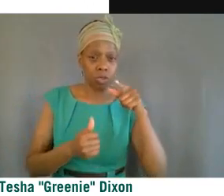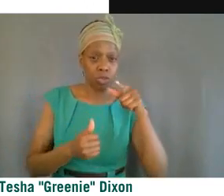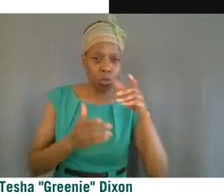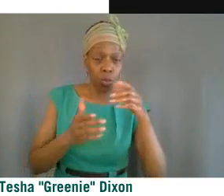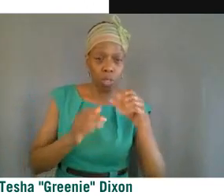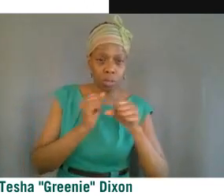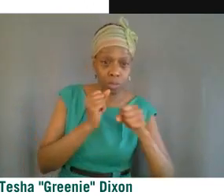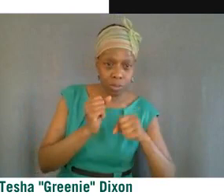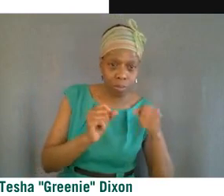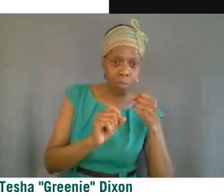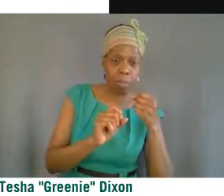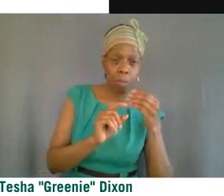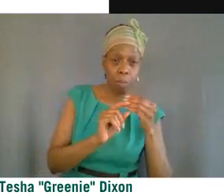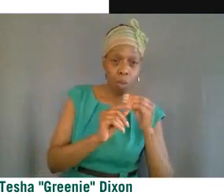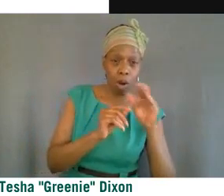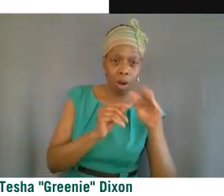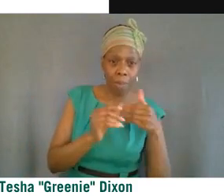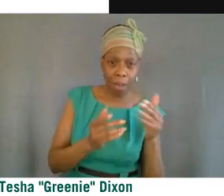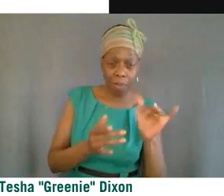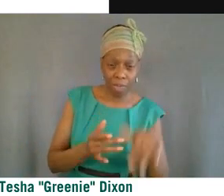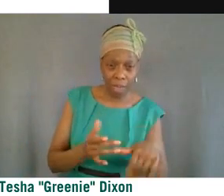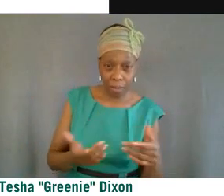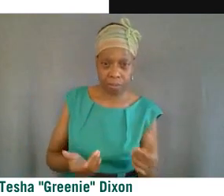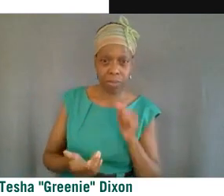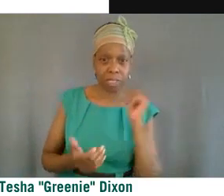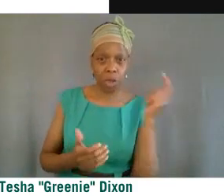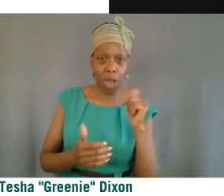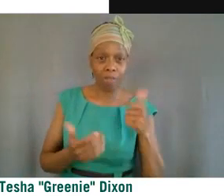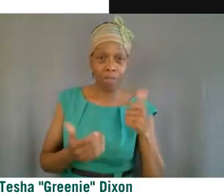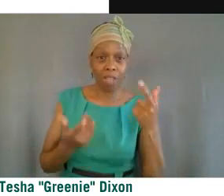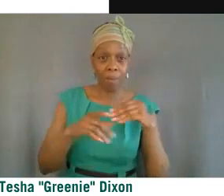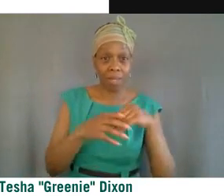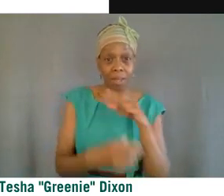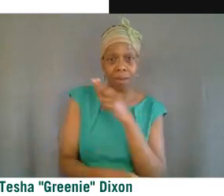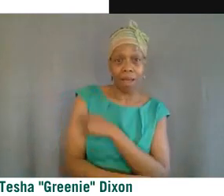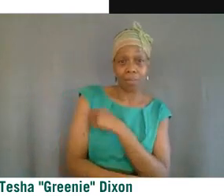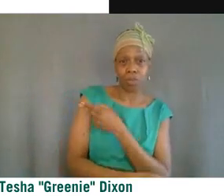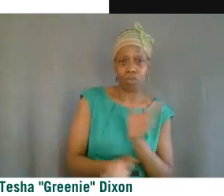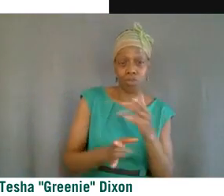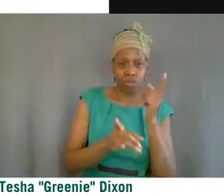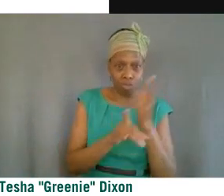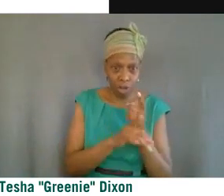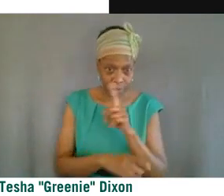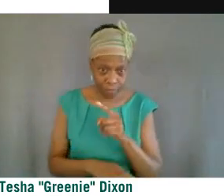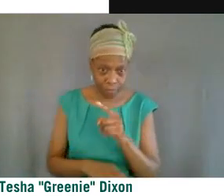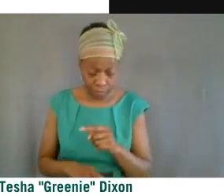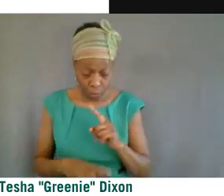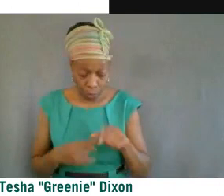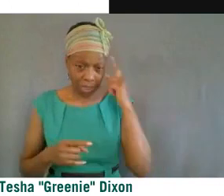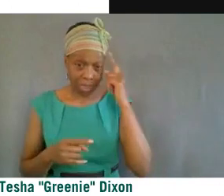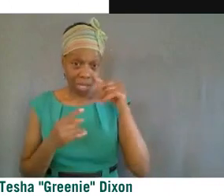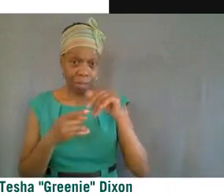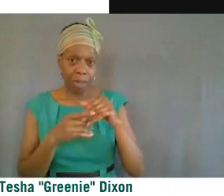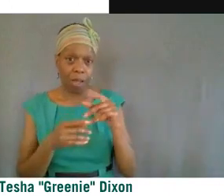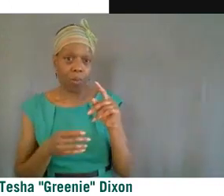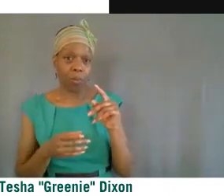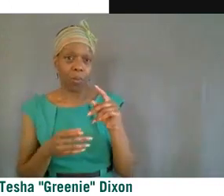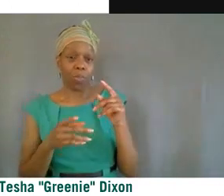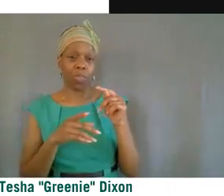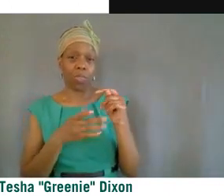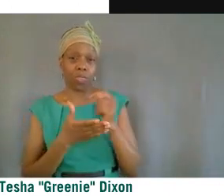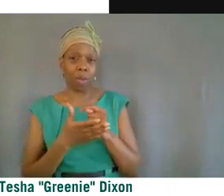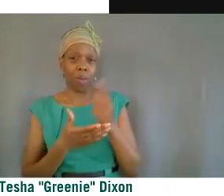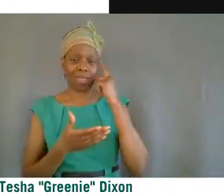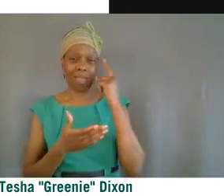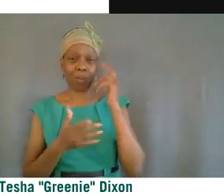have to be done in a hospital room, correct? When we're thinking therapy, I think taking that out,